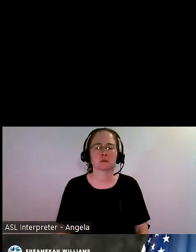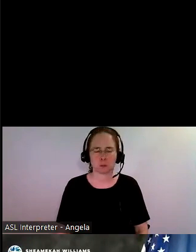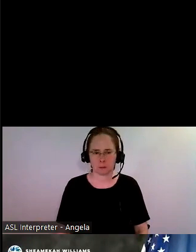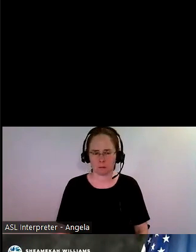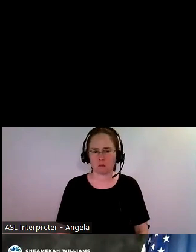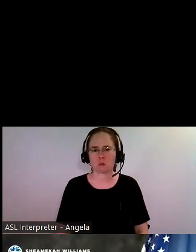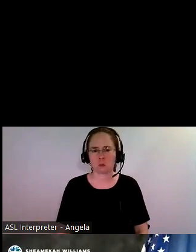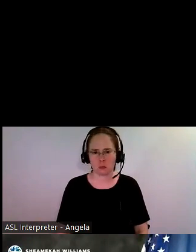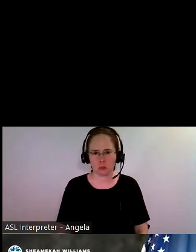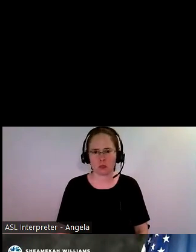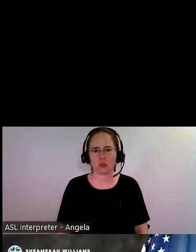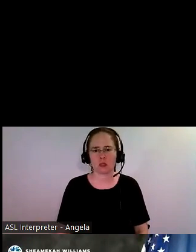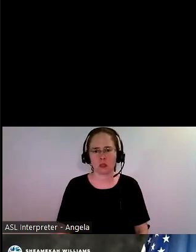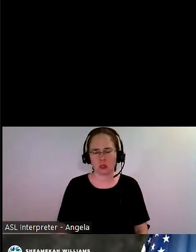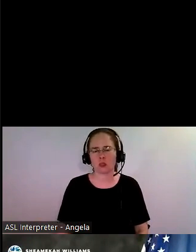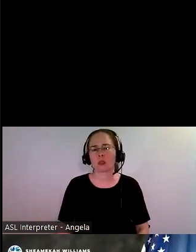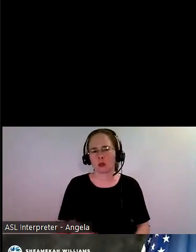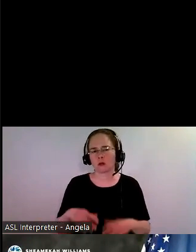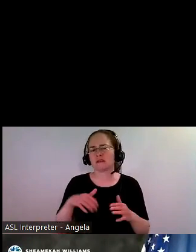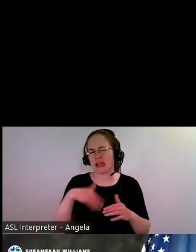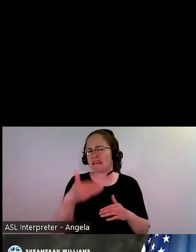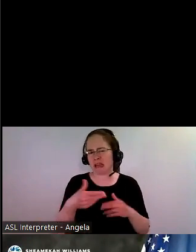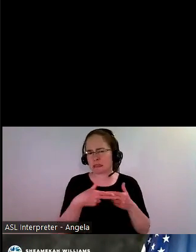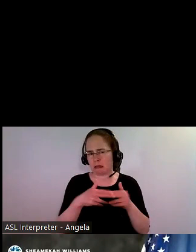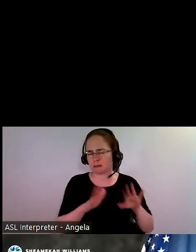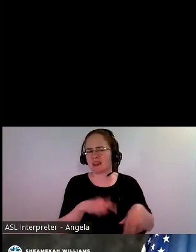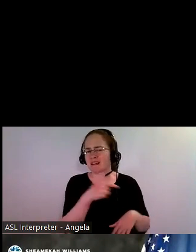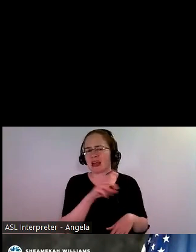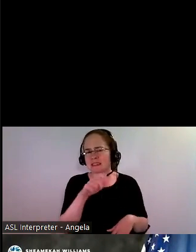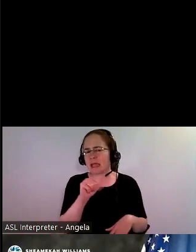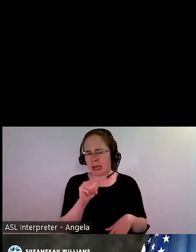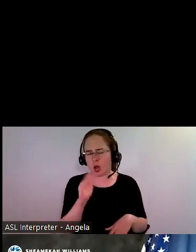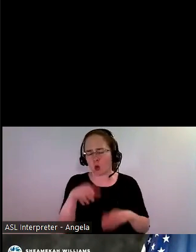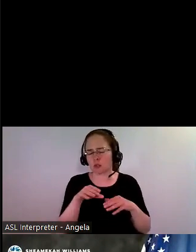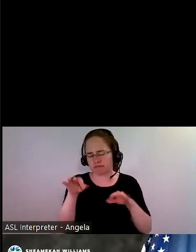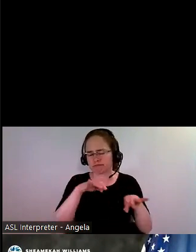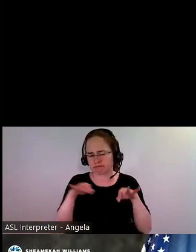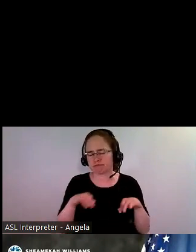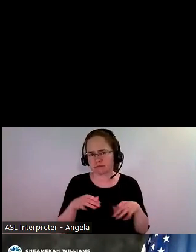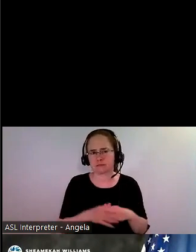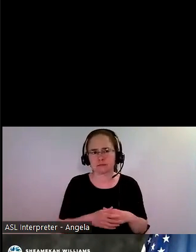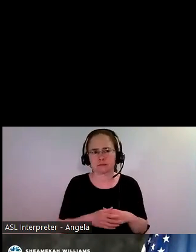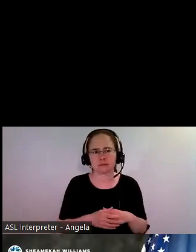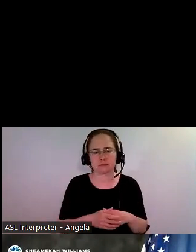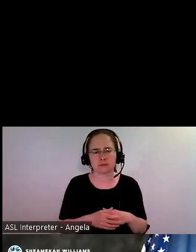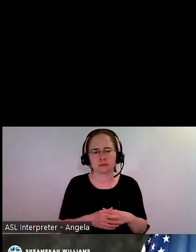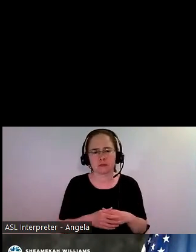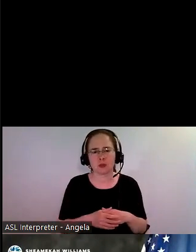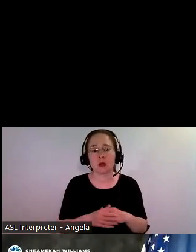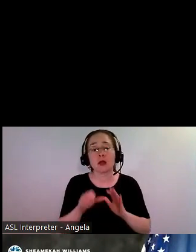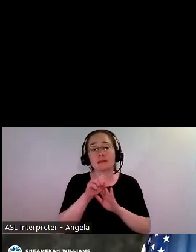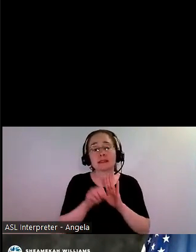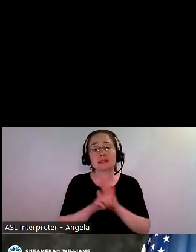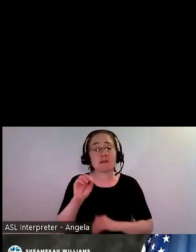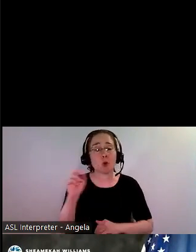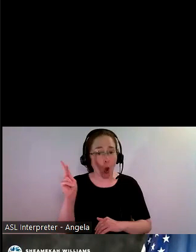I'm going to go into some specific data points. You can go to the next slide. This is data that I'm going to share that, again, through COVID. Again, in the state of